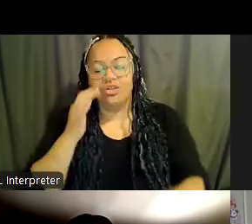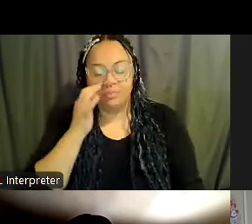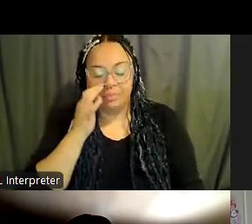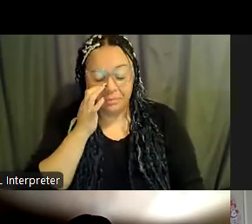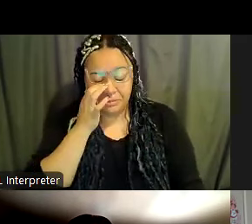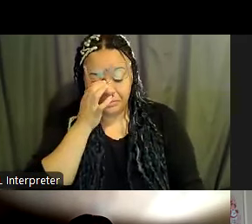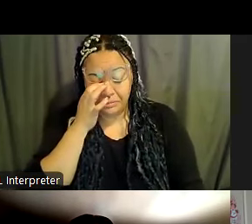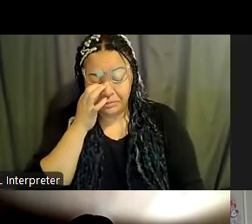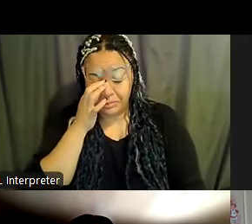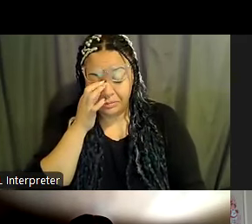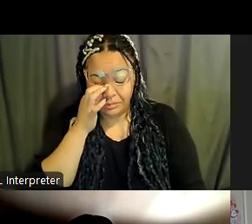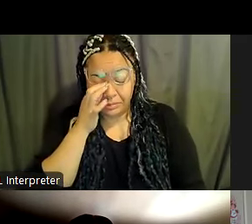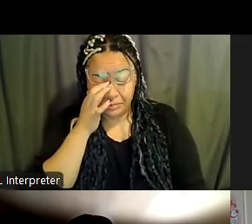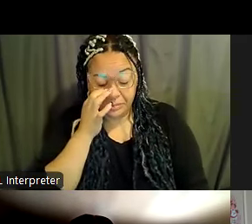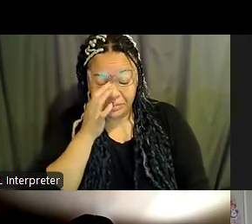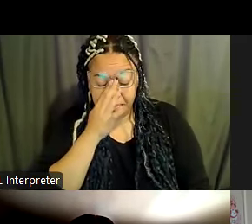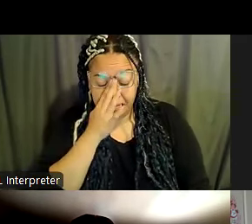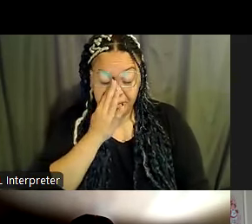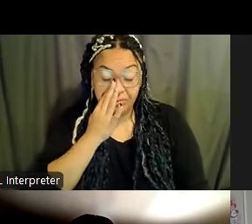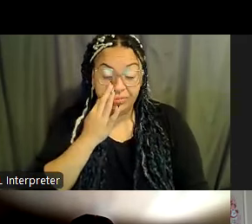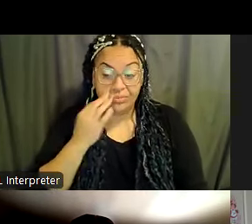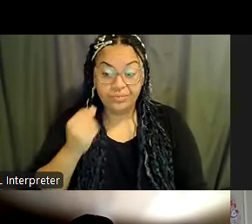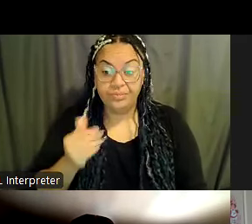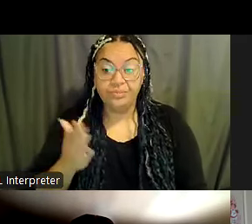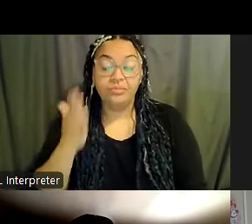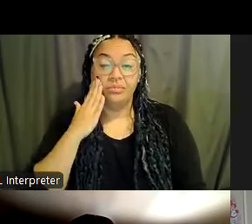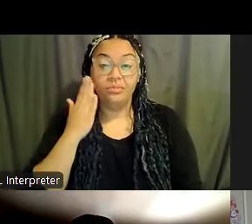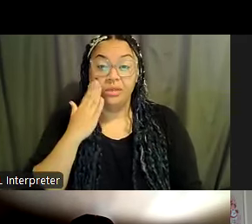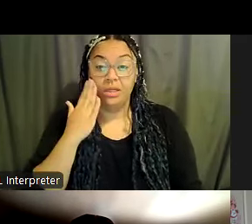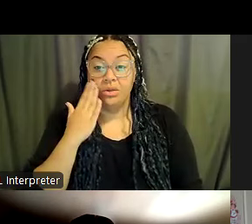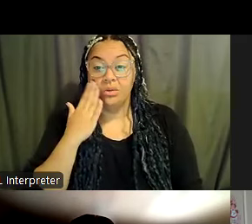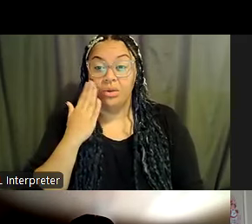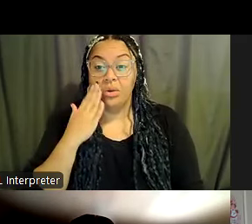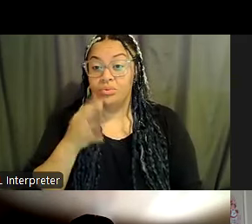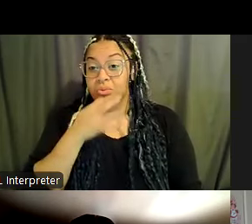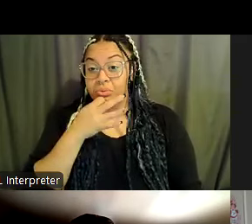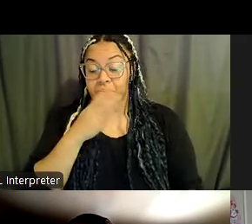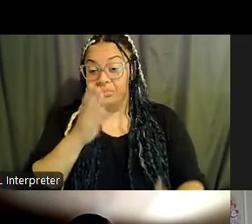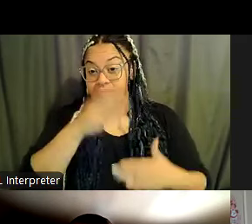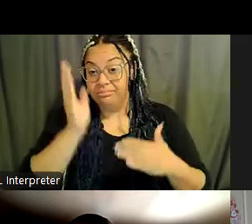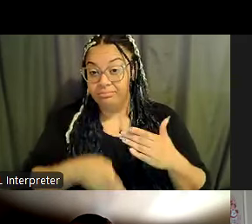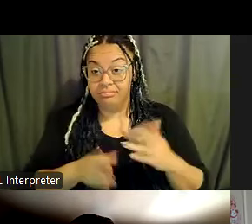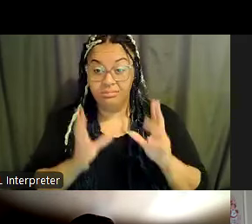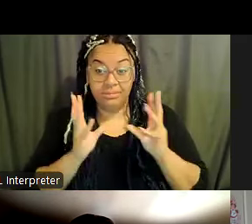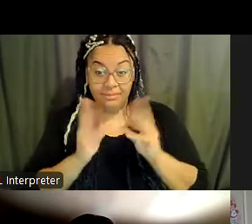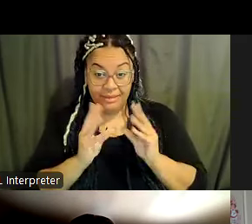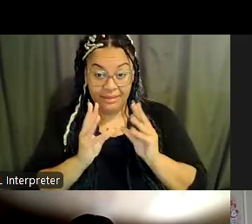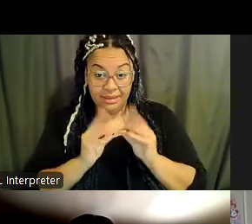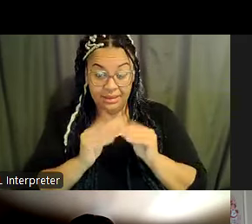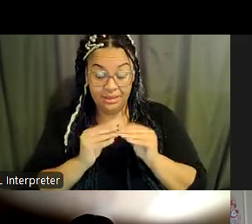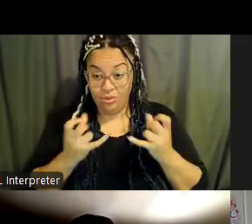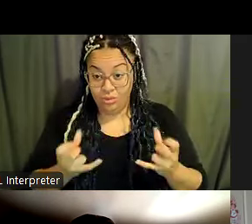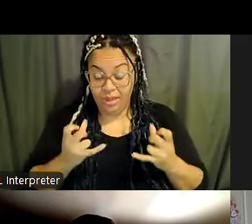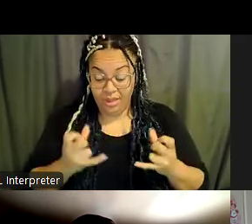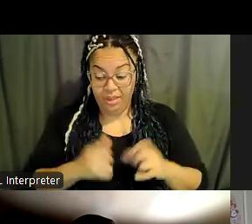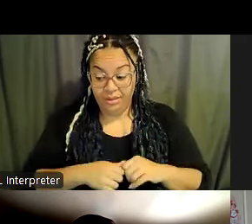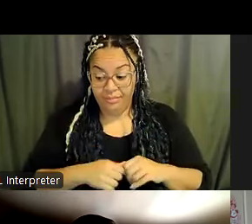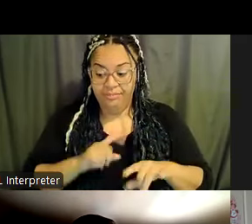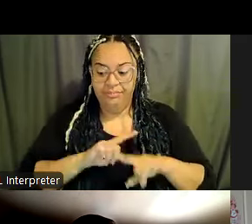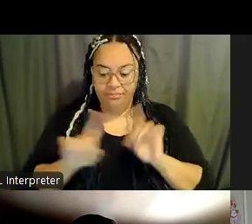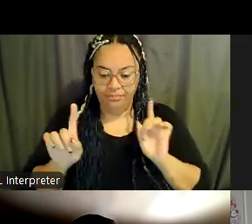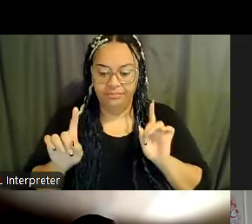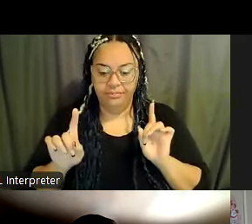Thank you. Okay, so I know we are coming up to the end of our meeting today, but we are